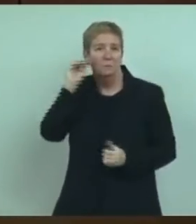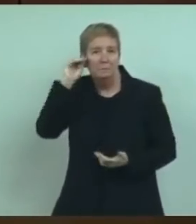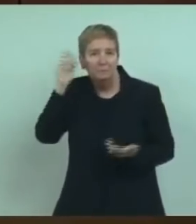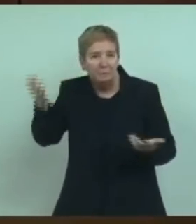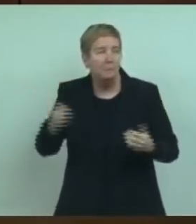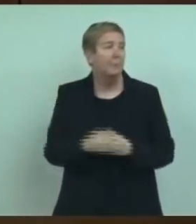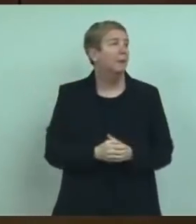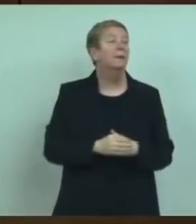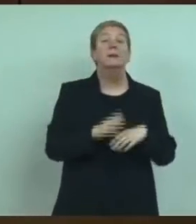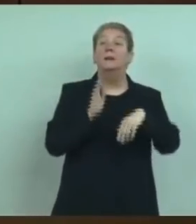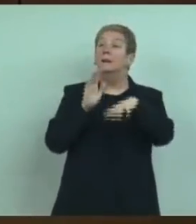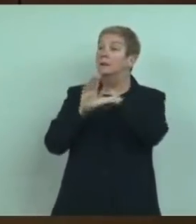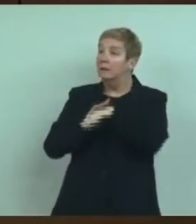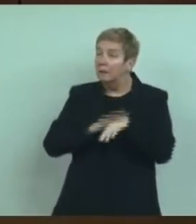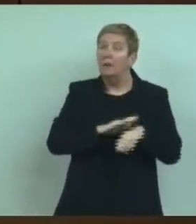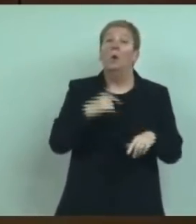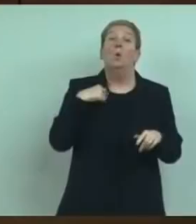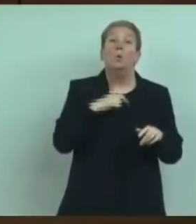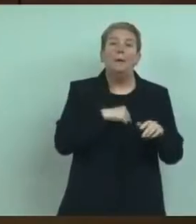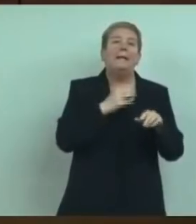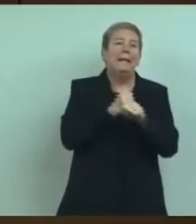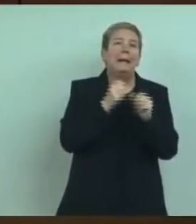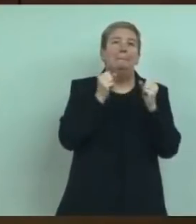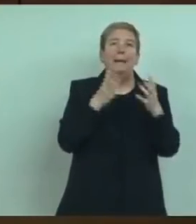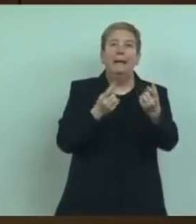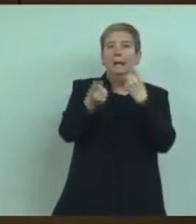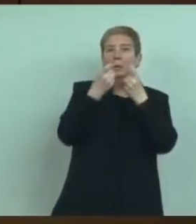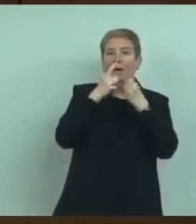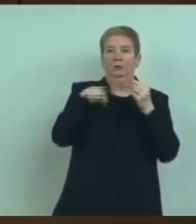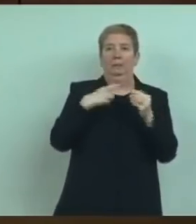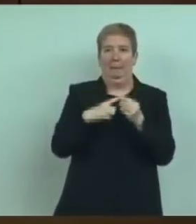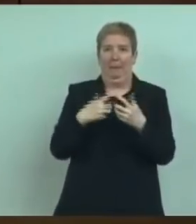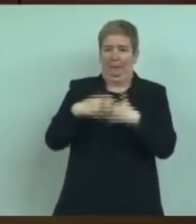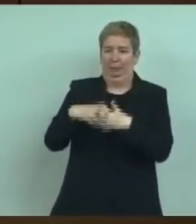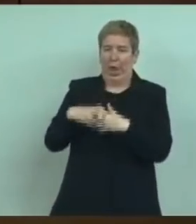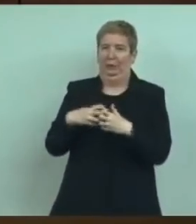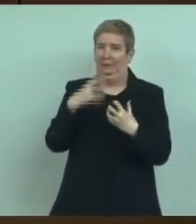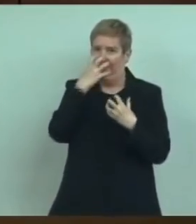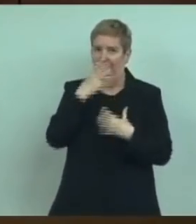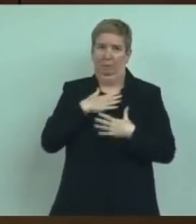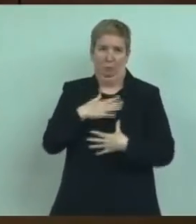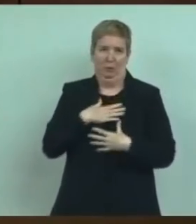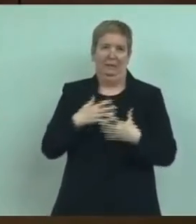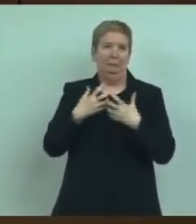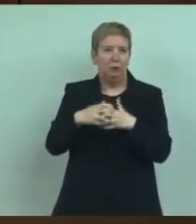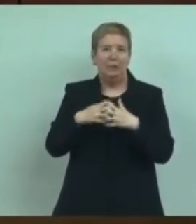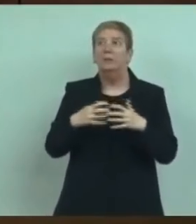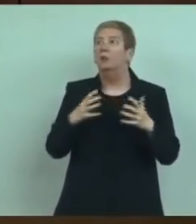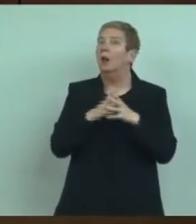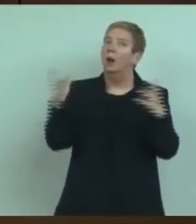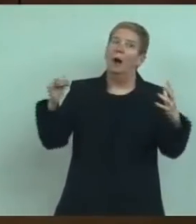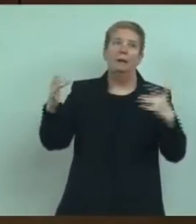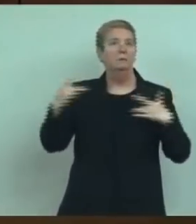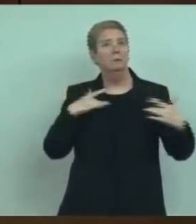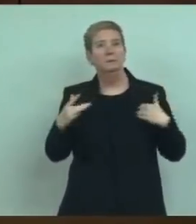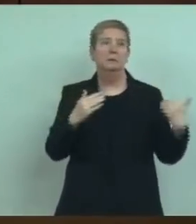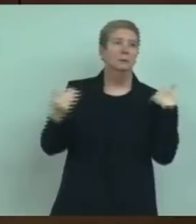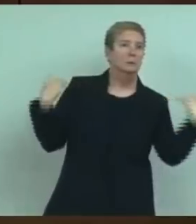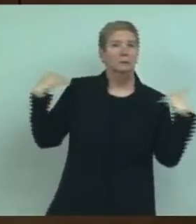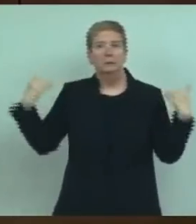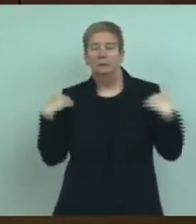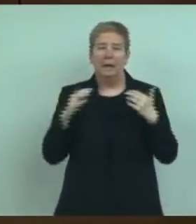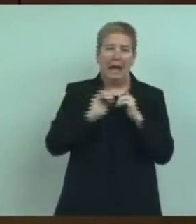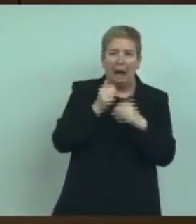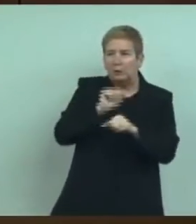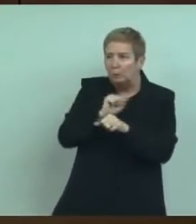to let you know that we get a ton of questions about ventilators. There are lots of conversations going around the country. How do they work